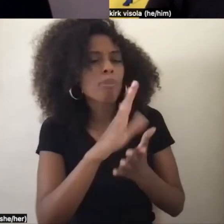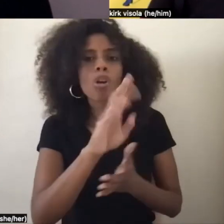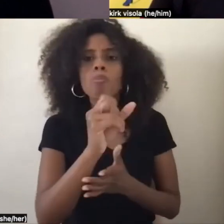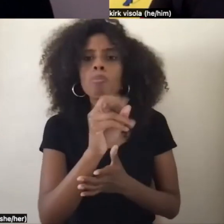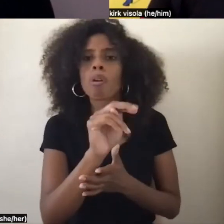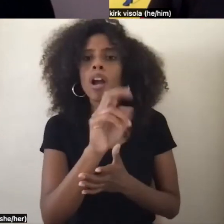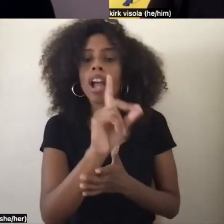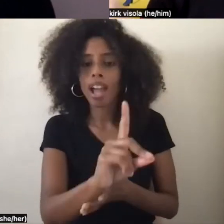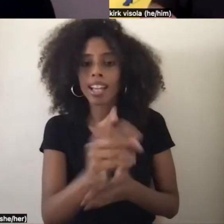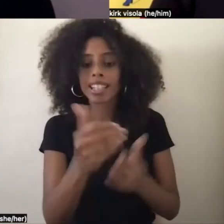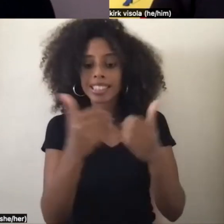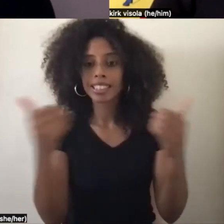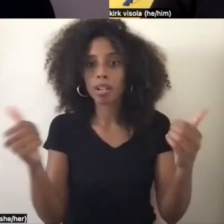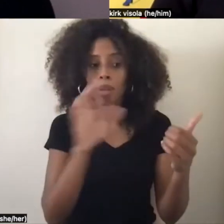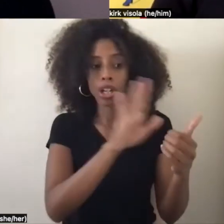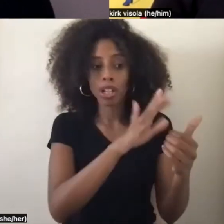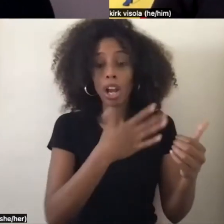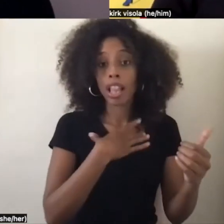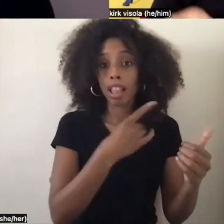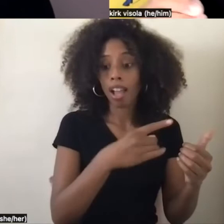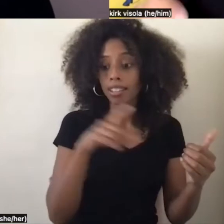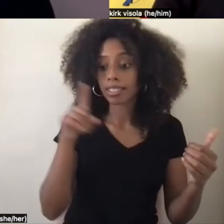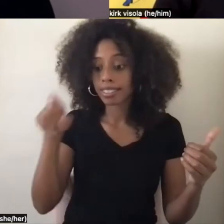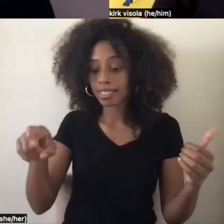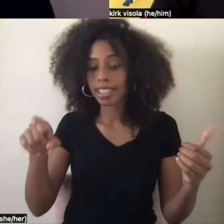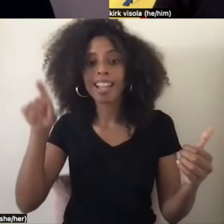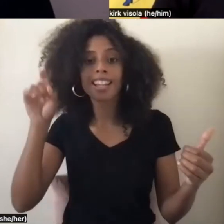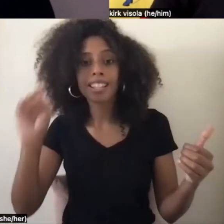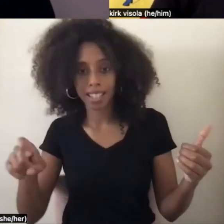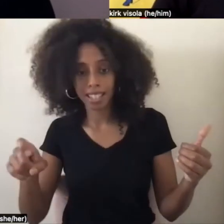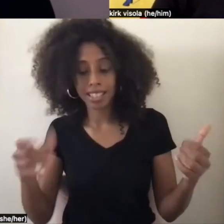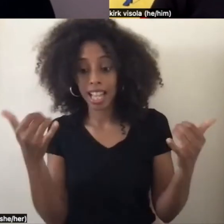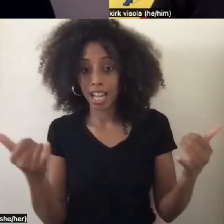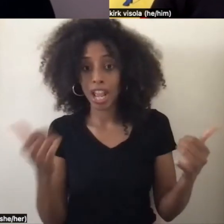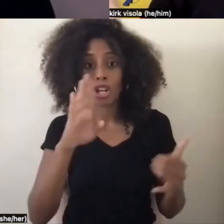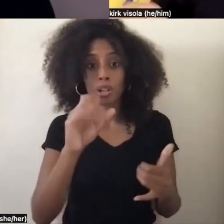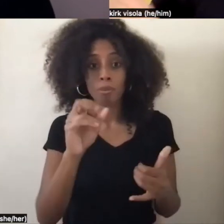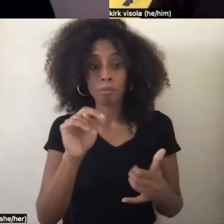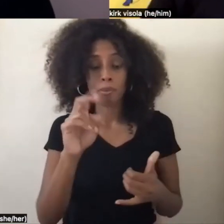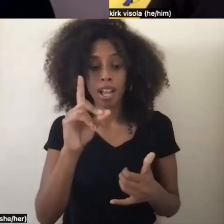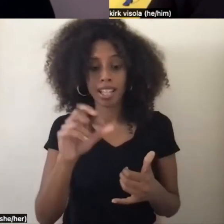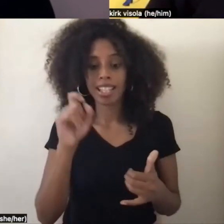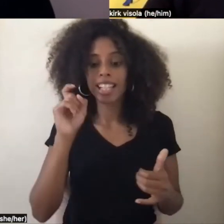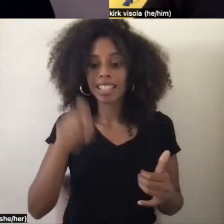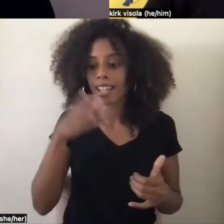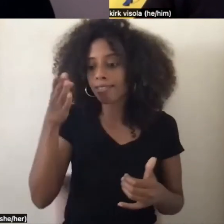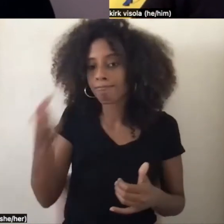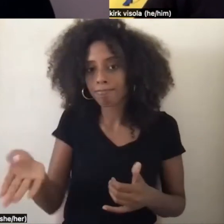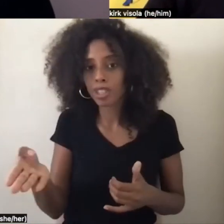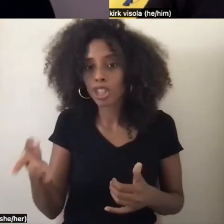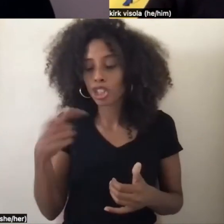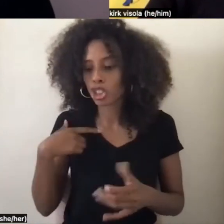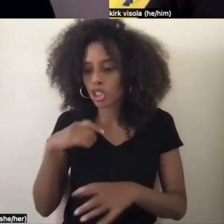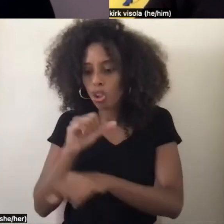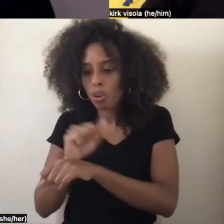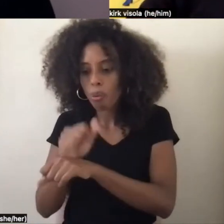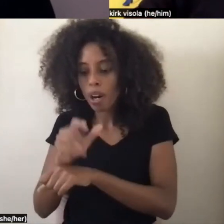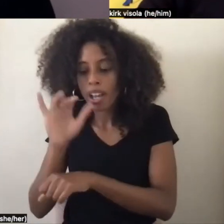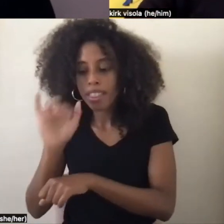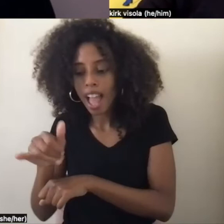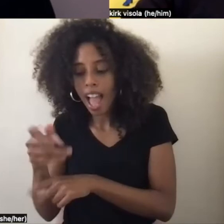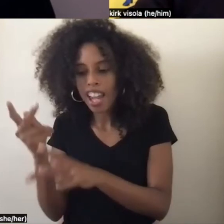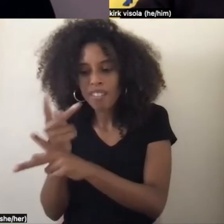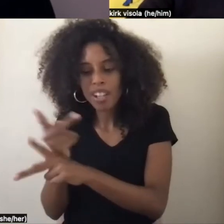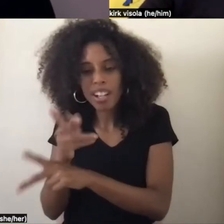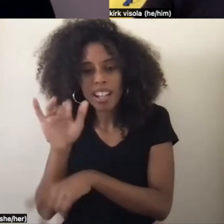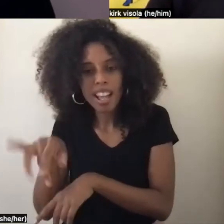your likes from your needs. And right now your brand needs X. So let's work on that and let's figure that out. And then once